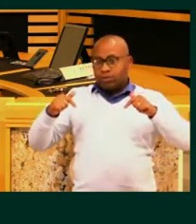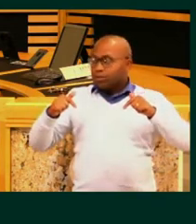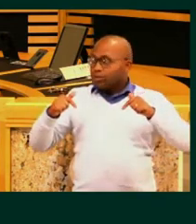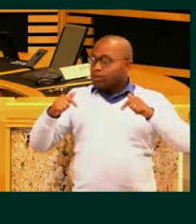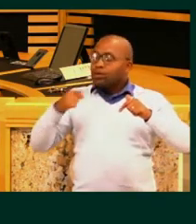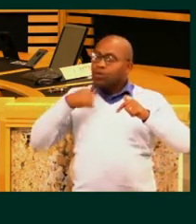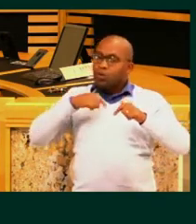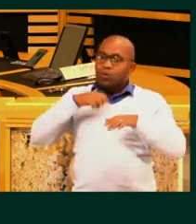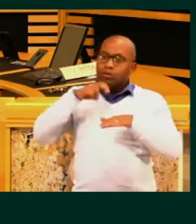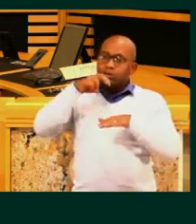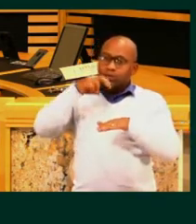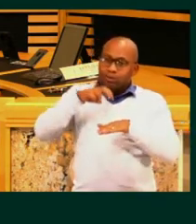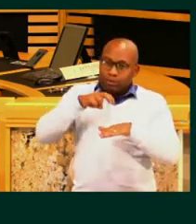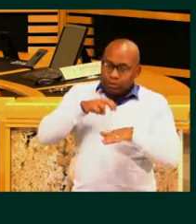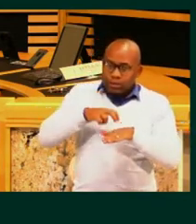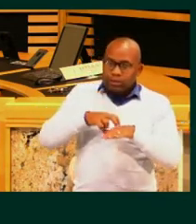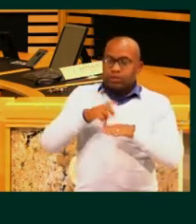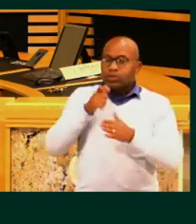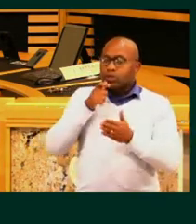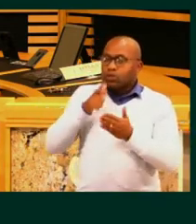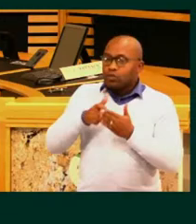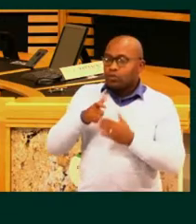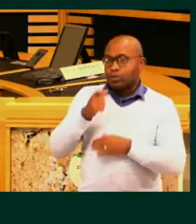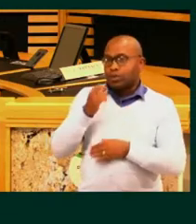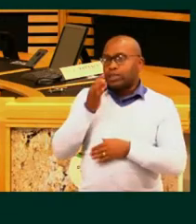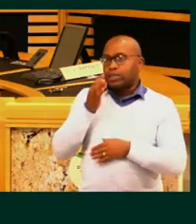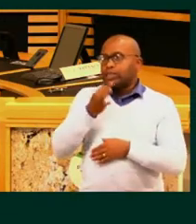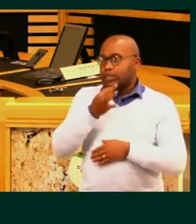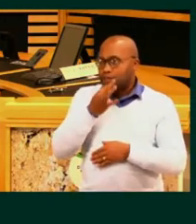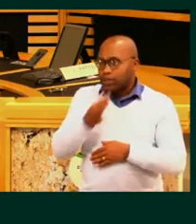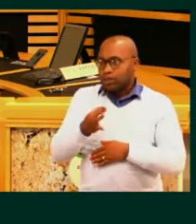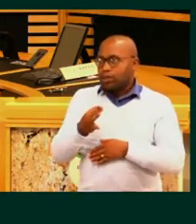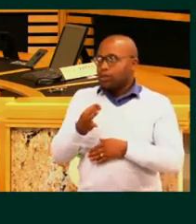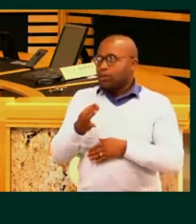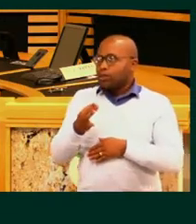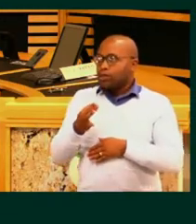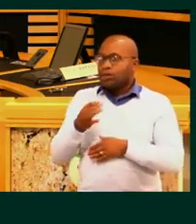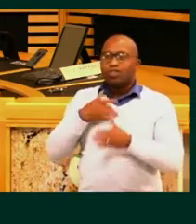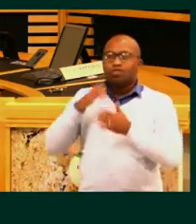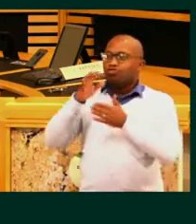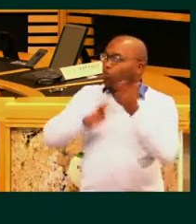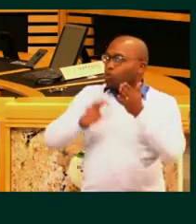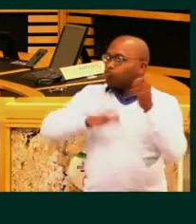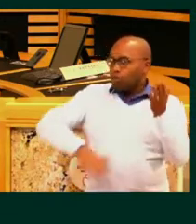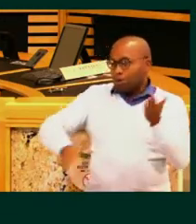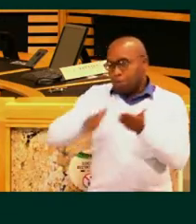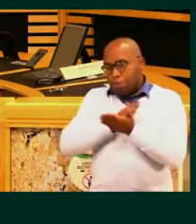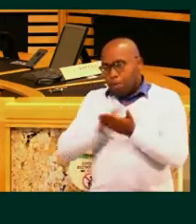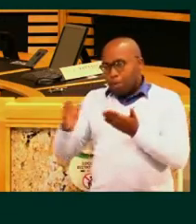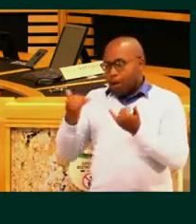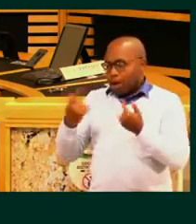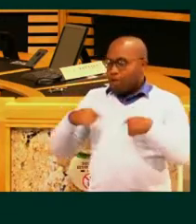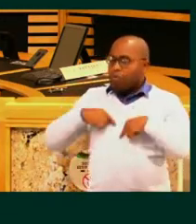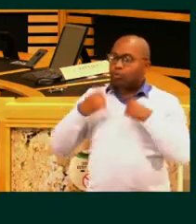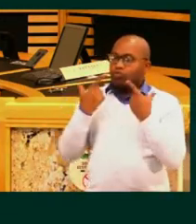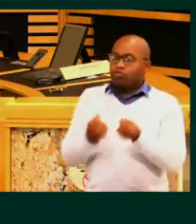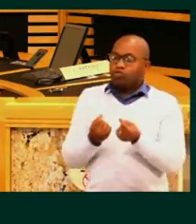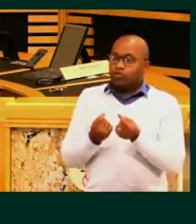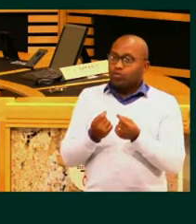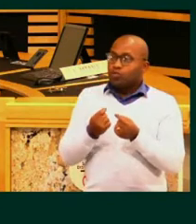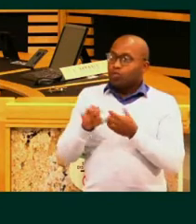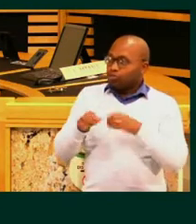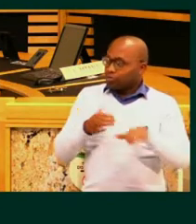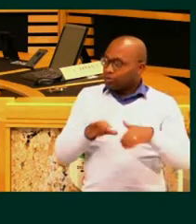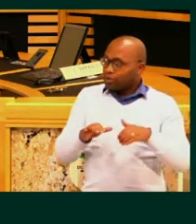we need to affirm and the days of rhetoric should be put aside and come into action therefore we are resolving